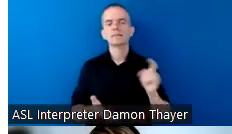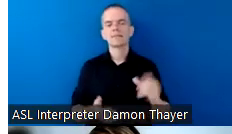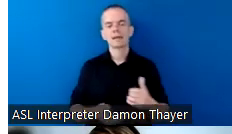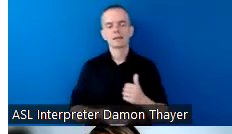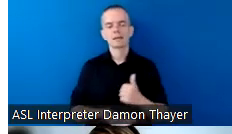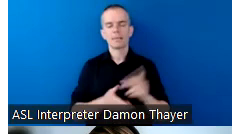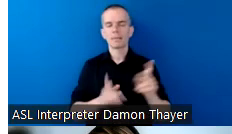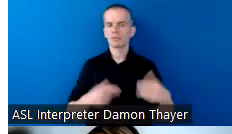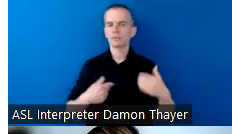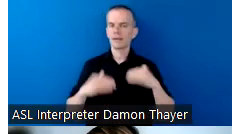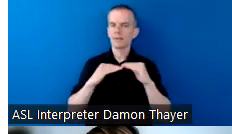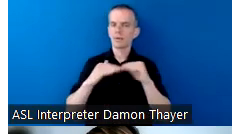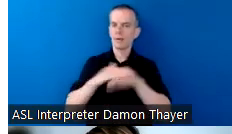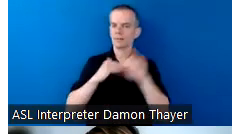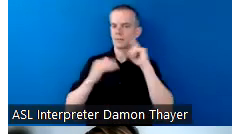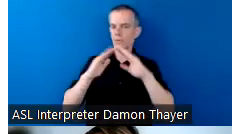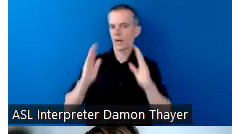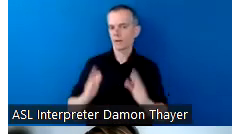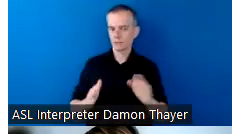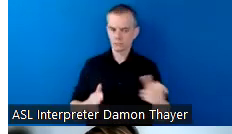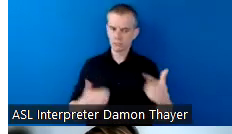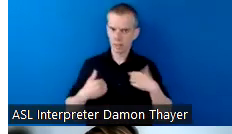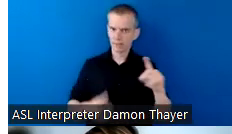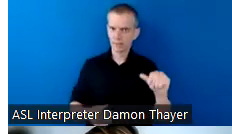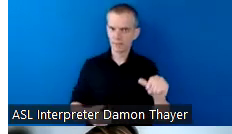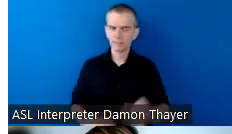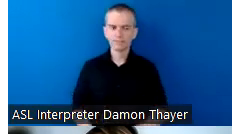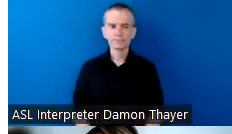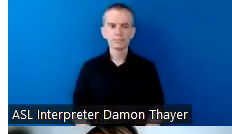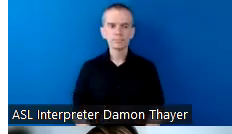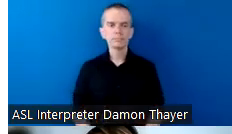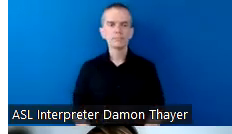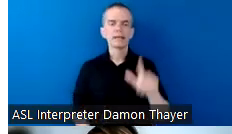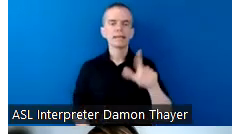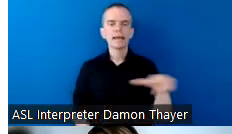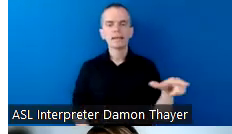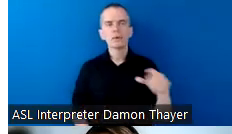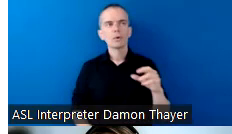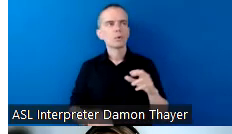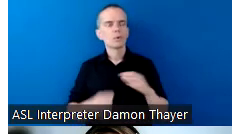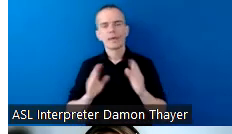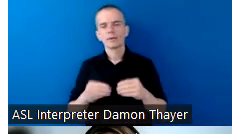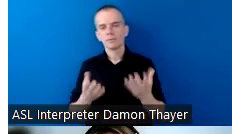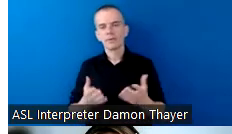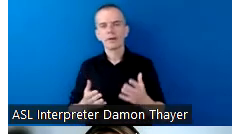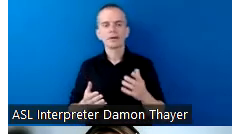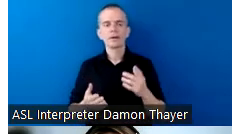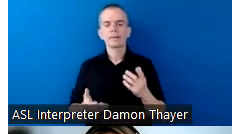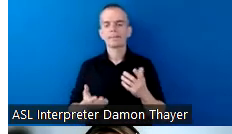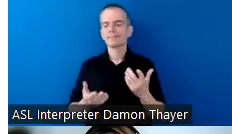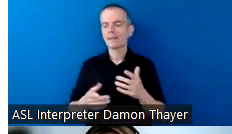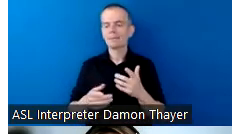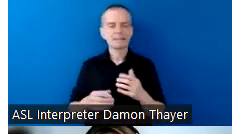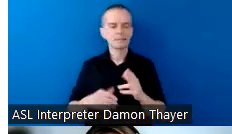or enjoyment of housing for someone living with a disability. And the landlord or housing provider might need to add something to a unit or remove